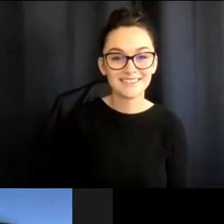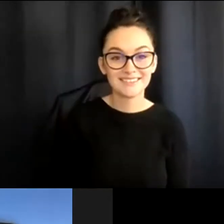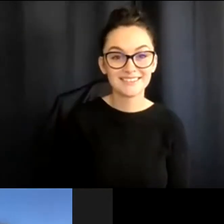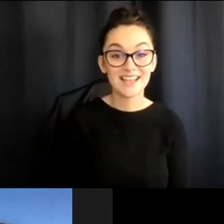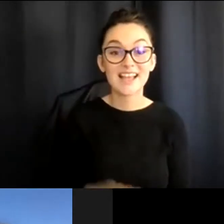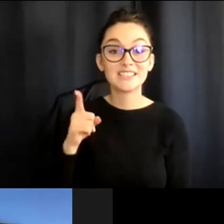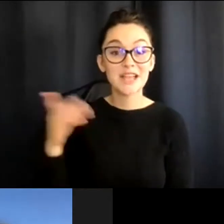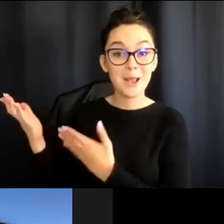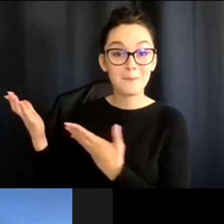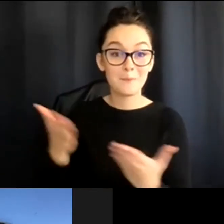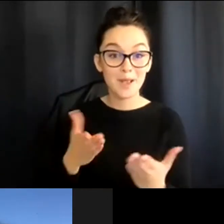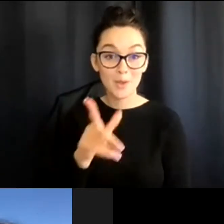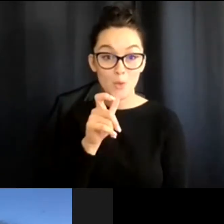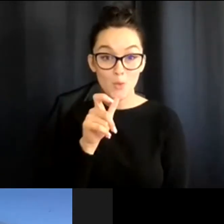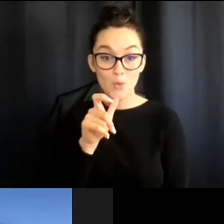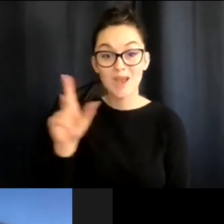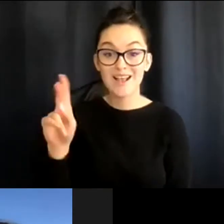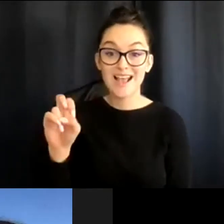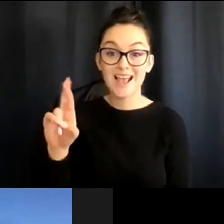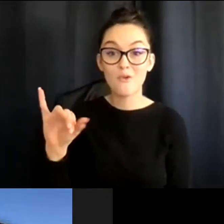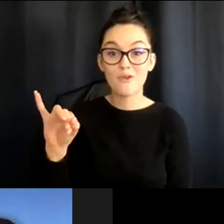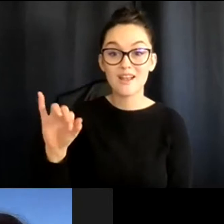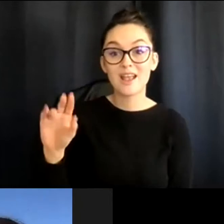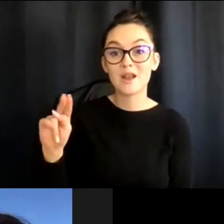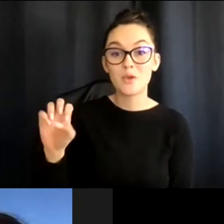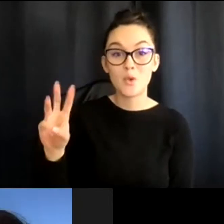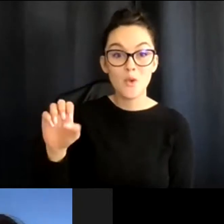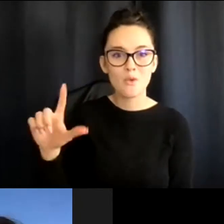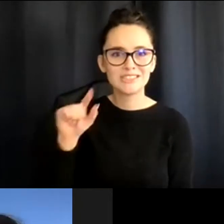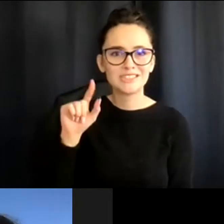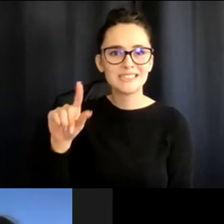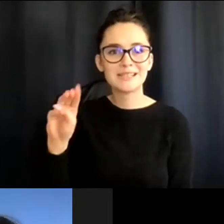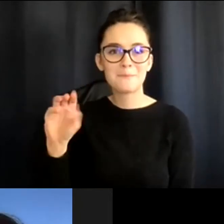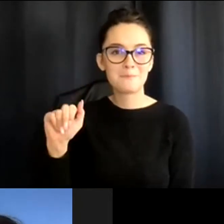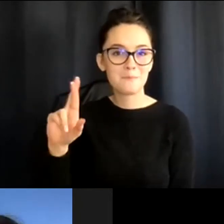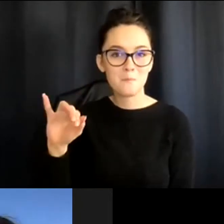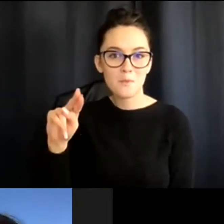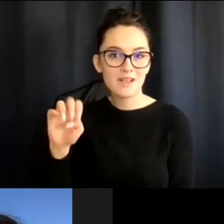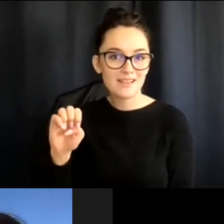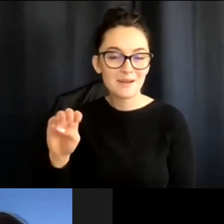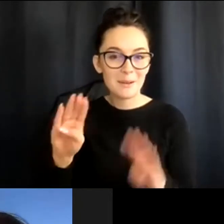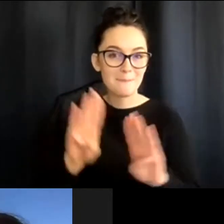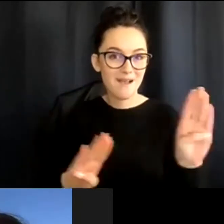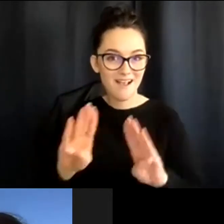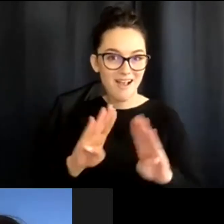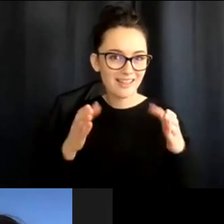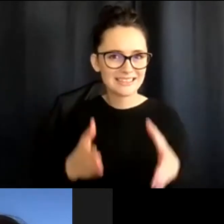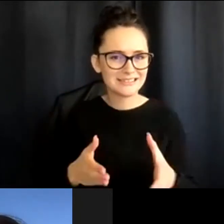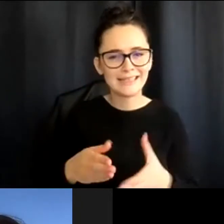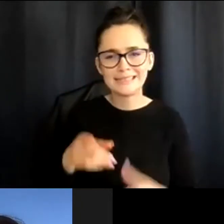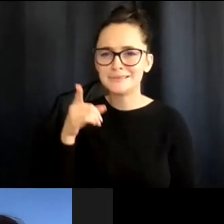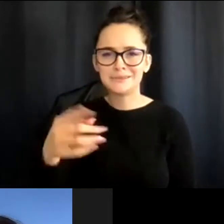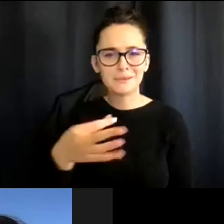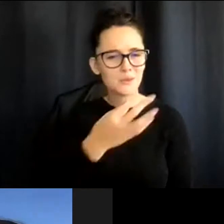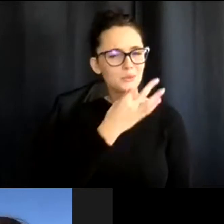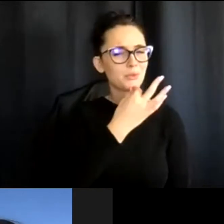Carrie Newell. She is a marine biologist extraordinaire, and she's making history. We're going to